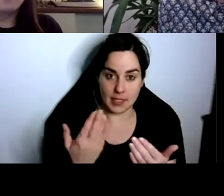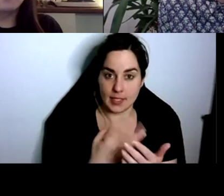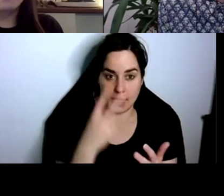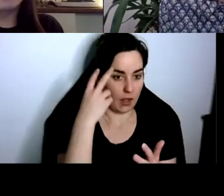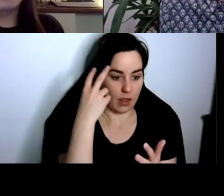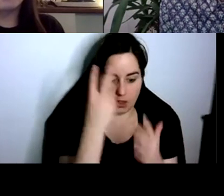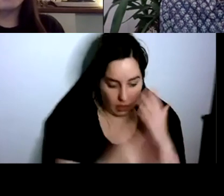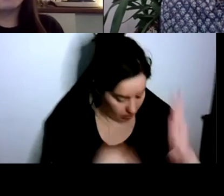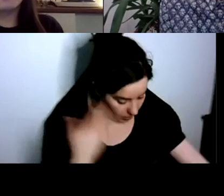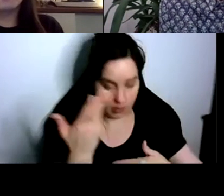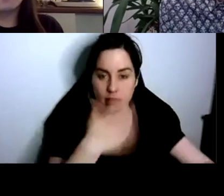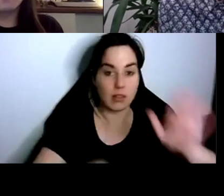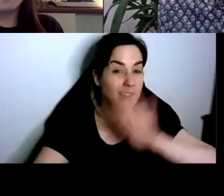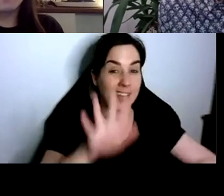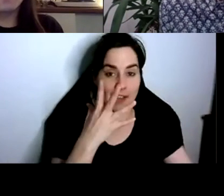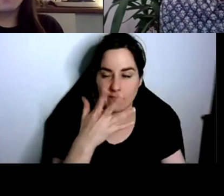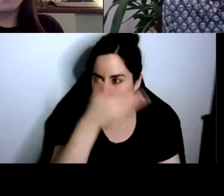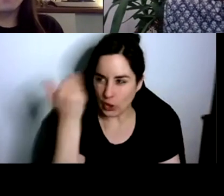those justifications are.